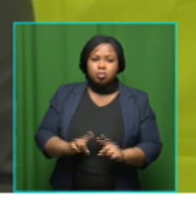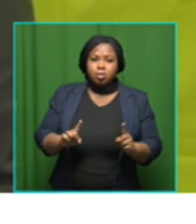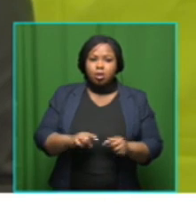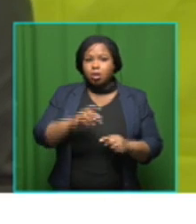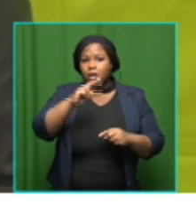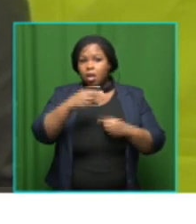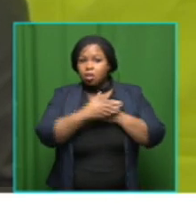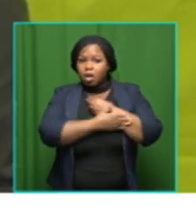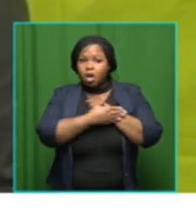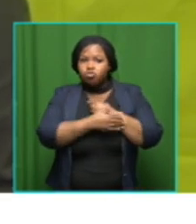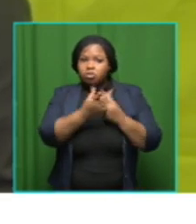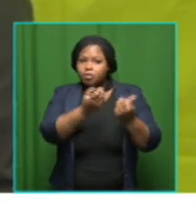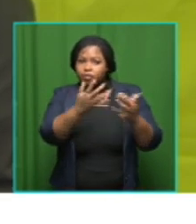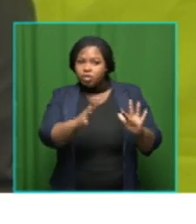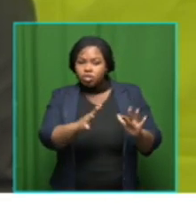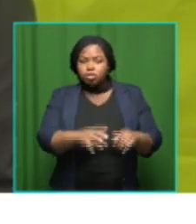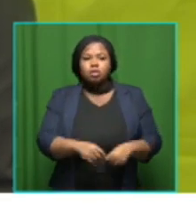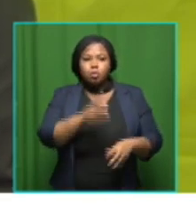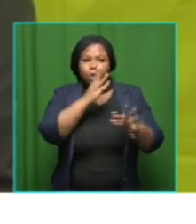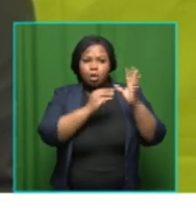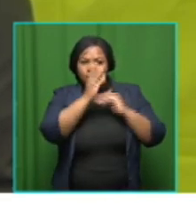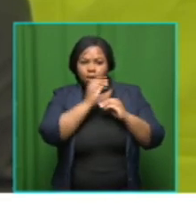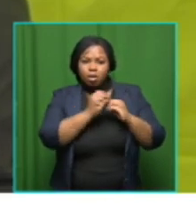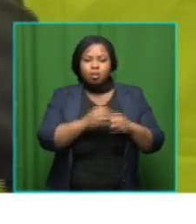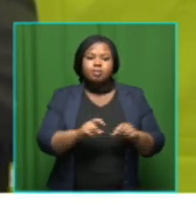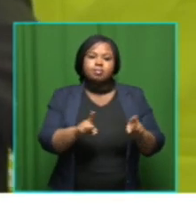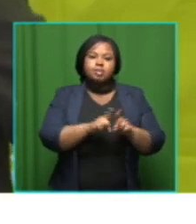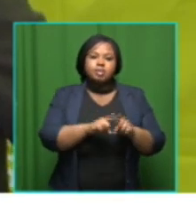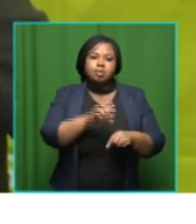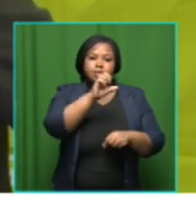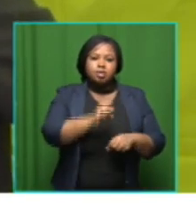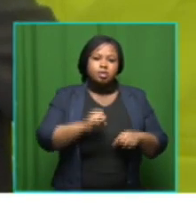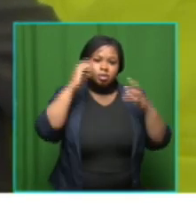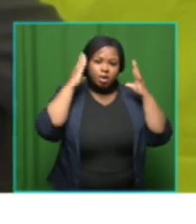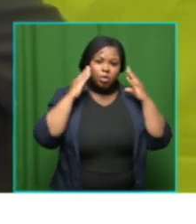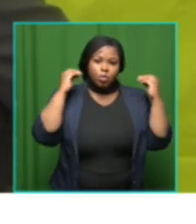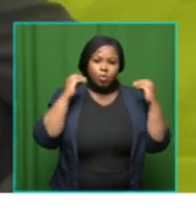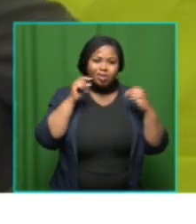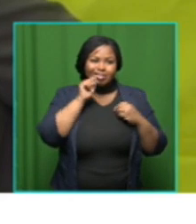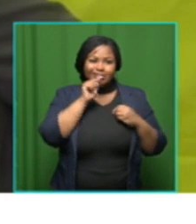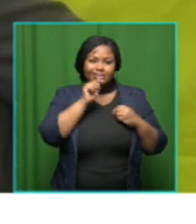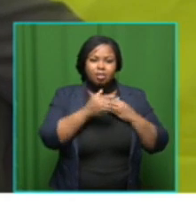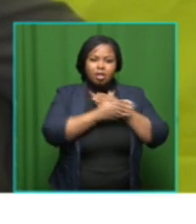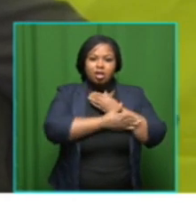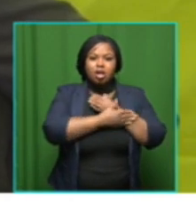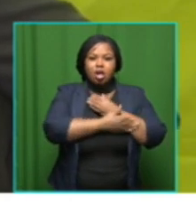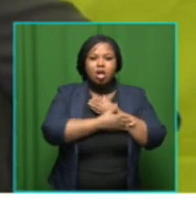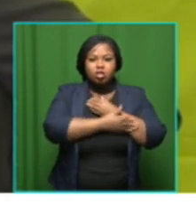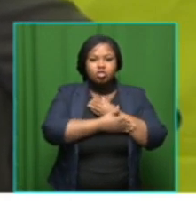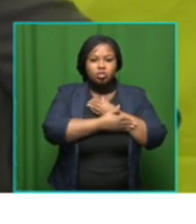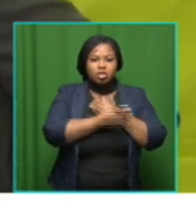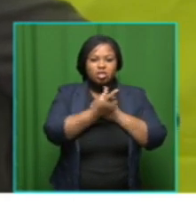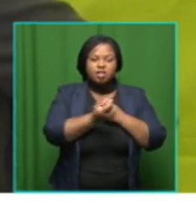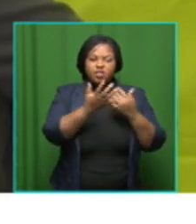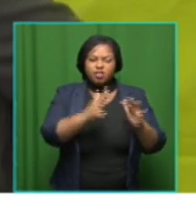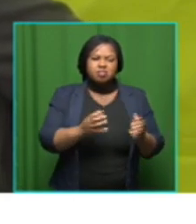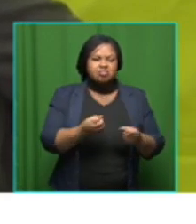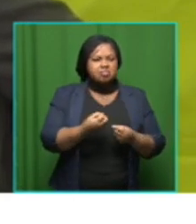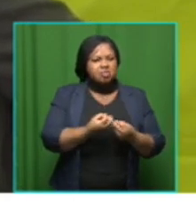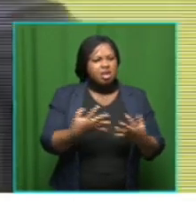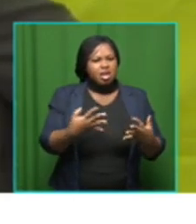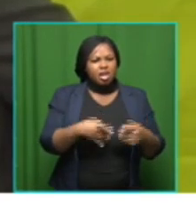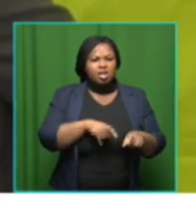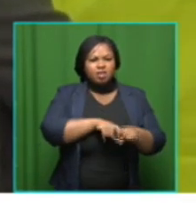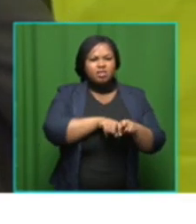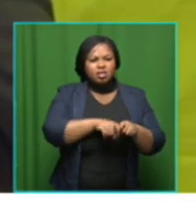lot about what South Korea have done. I think currently South Korea is one of the countries that have done a number of tests more than